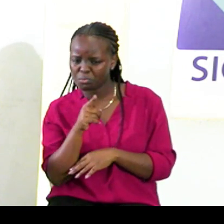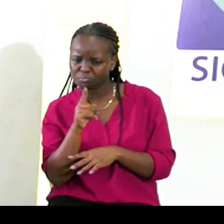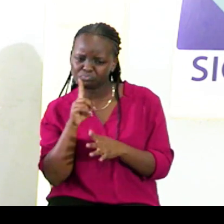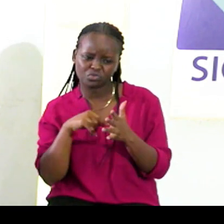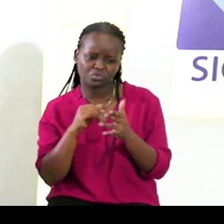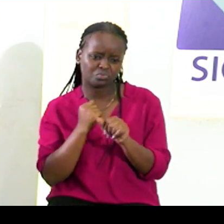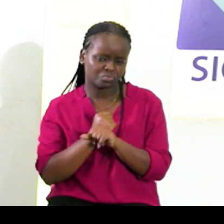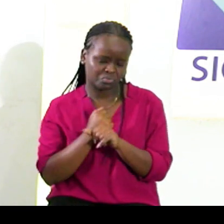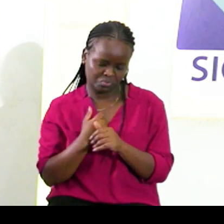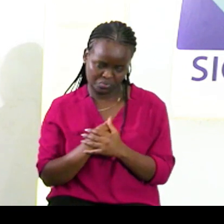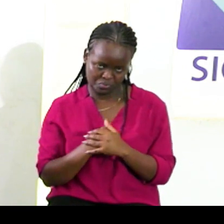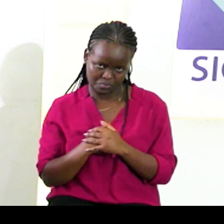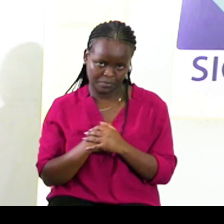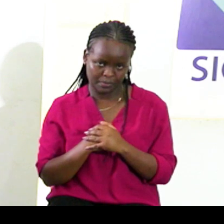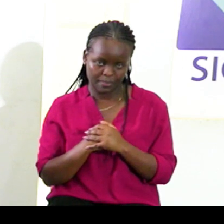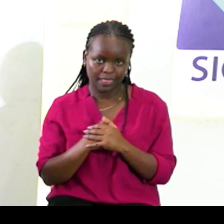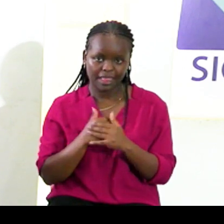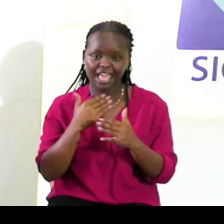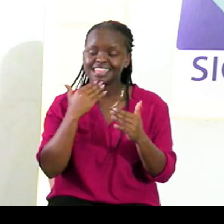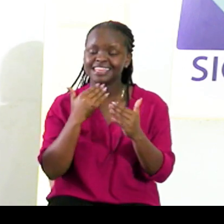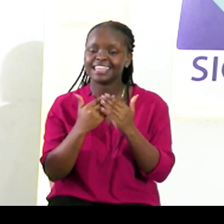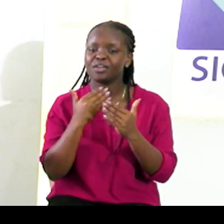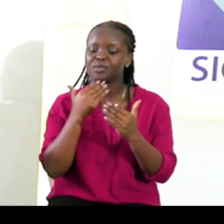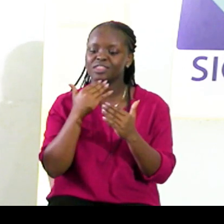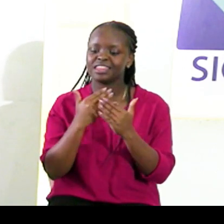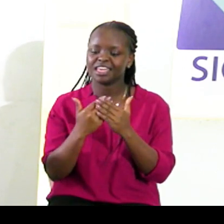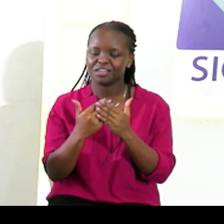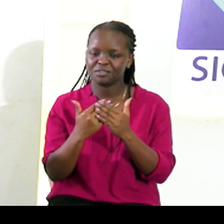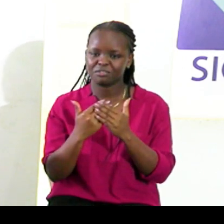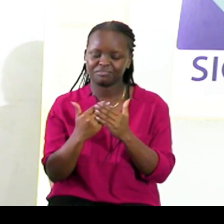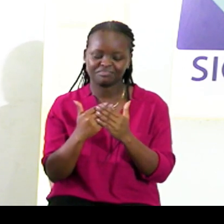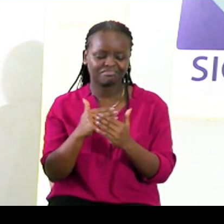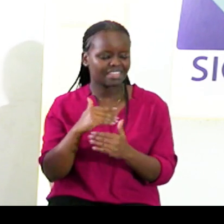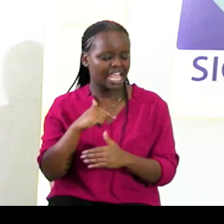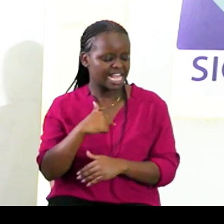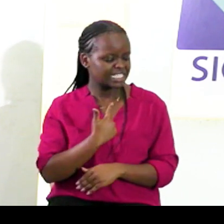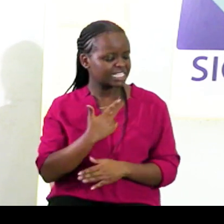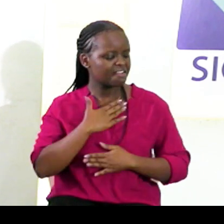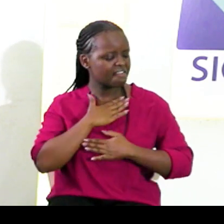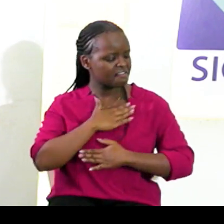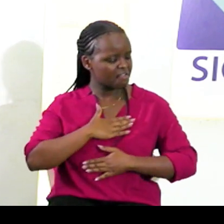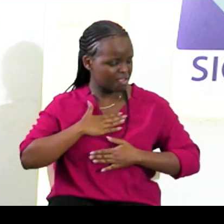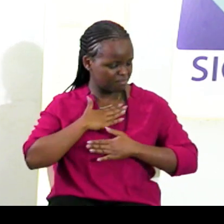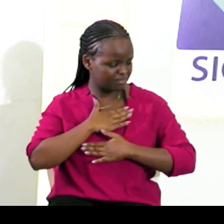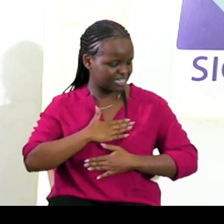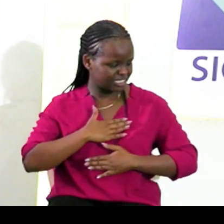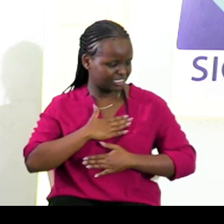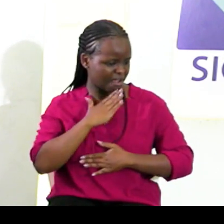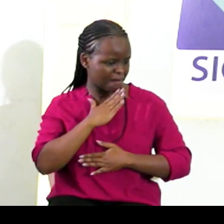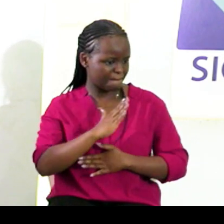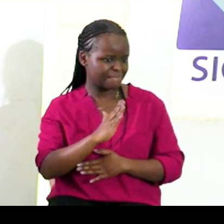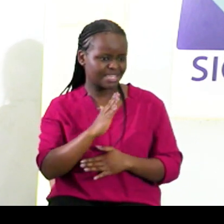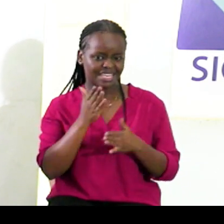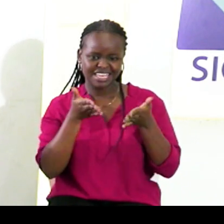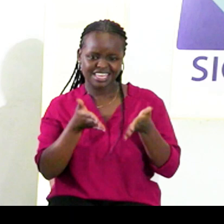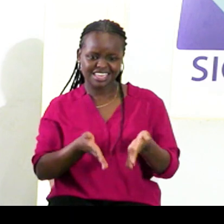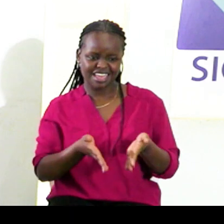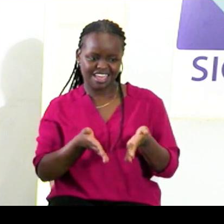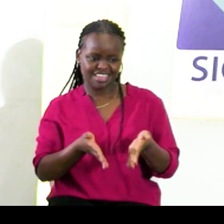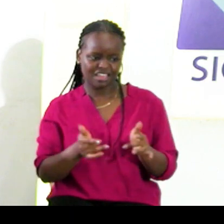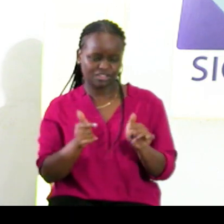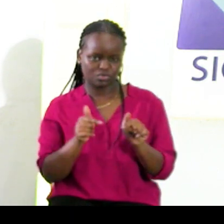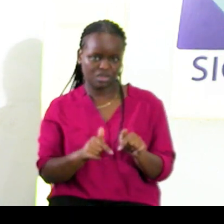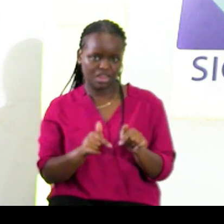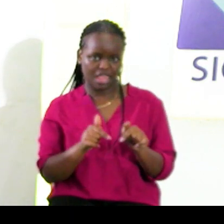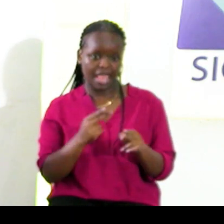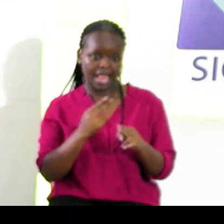do. Thank you so much. I'm so delighted to be in this opportunity today,